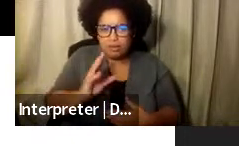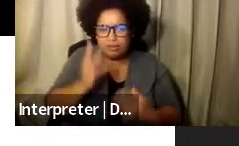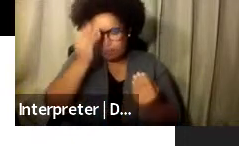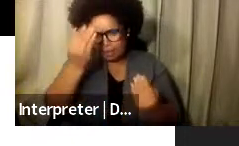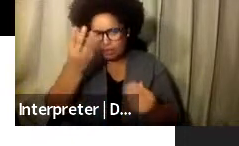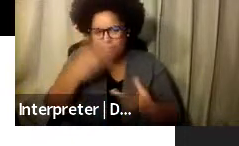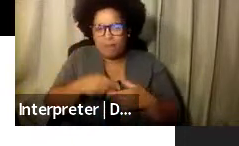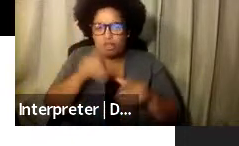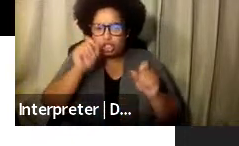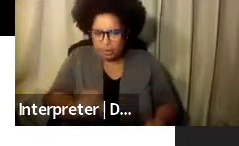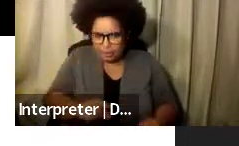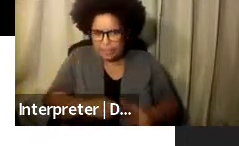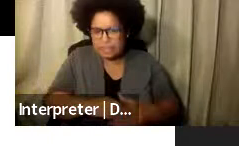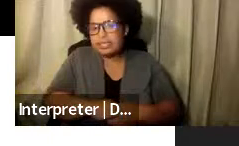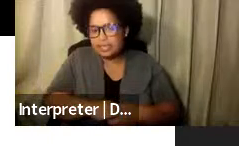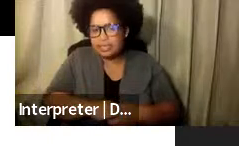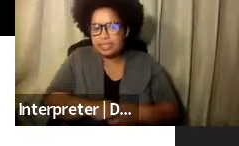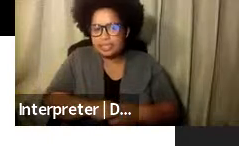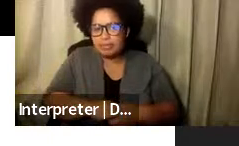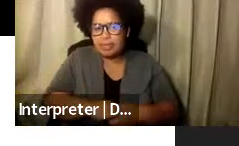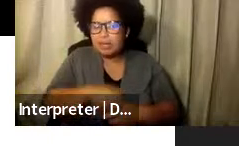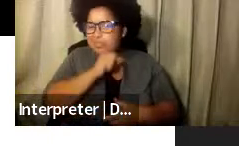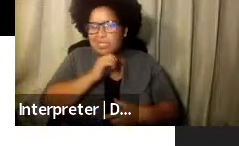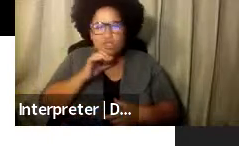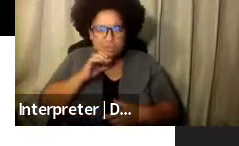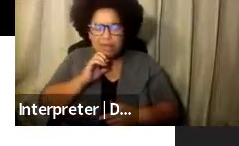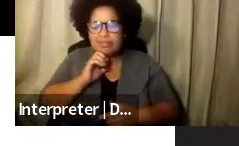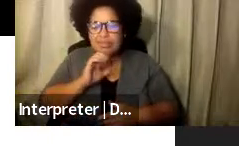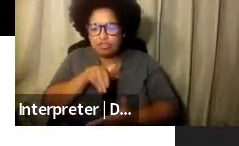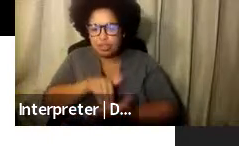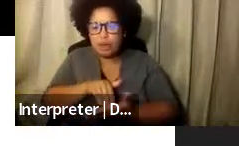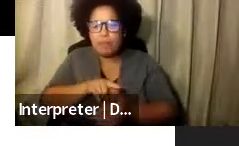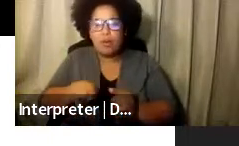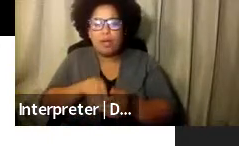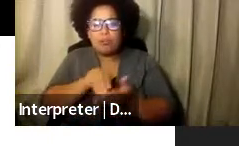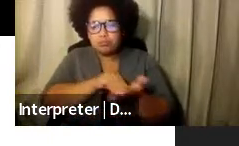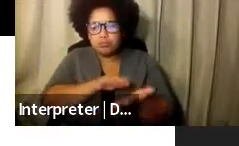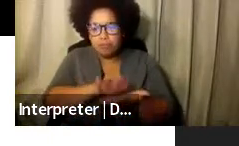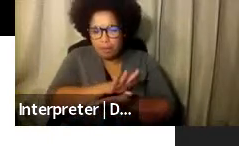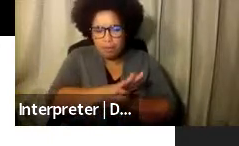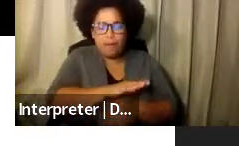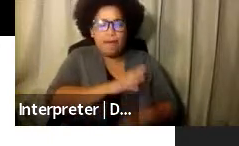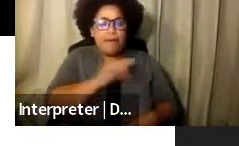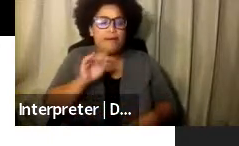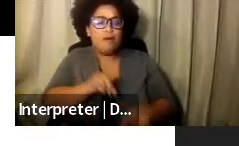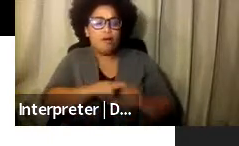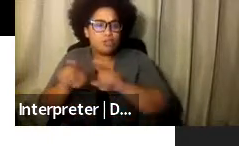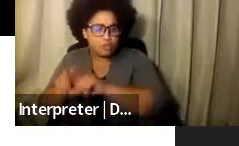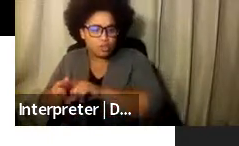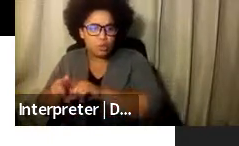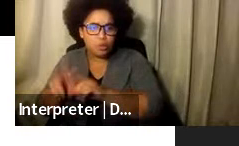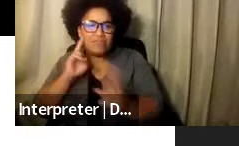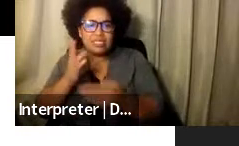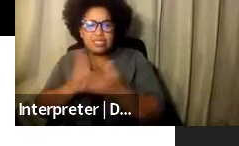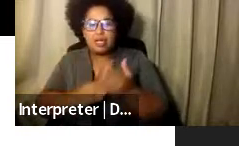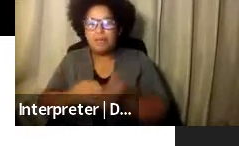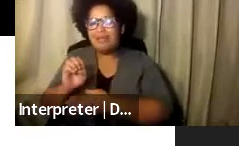the surveys, but we did them on paper. And then we also visited some